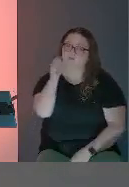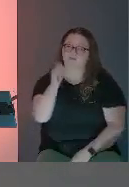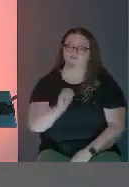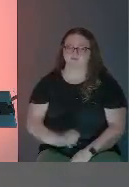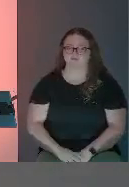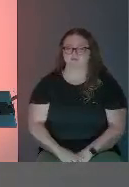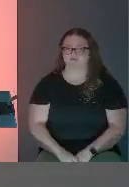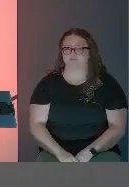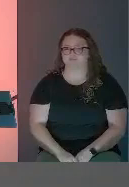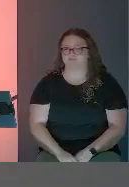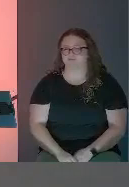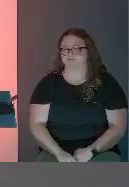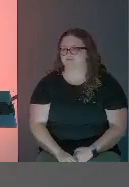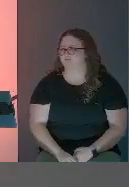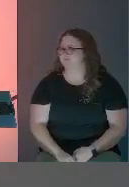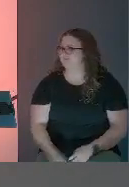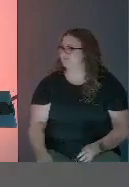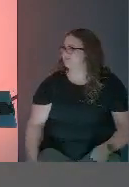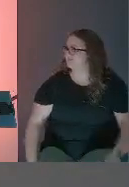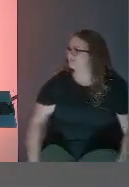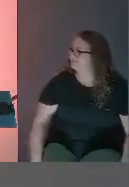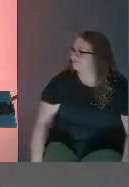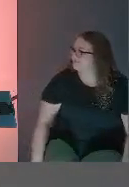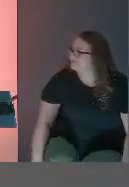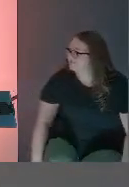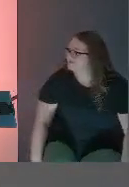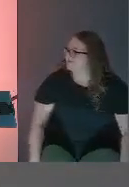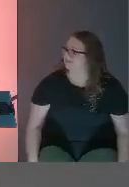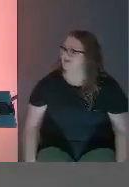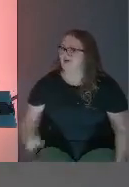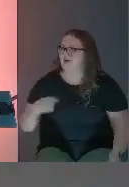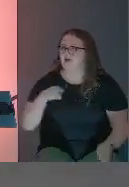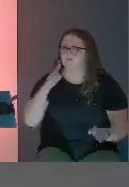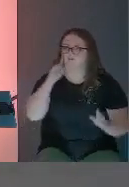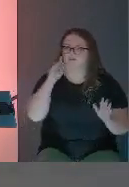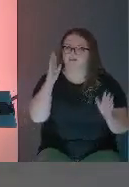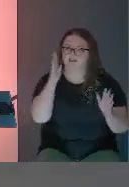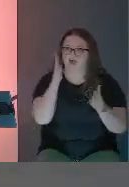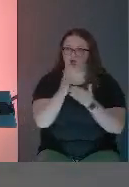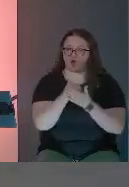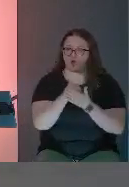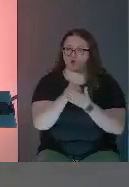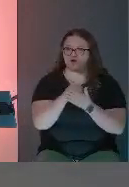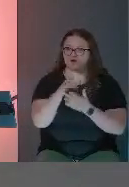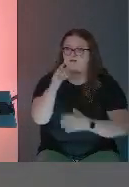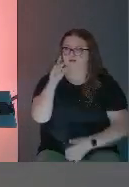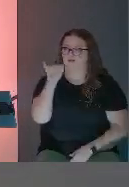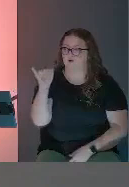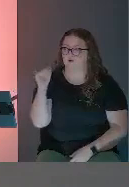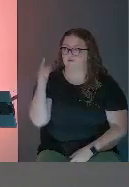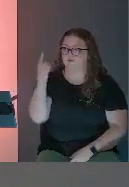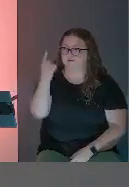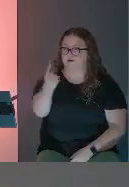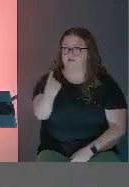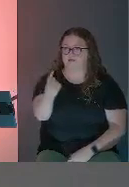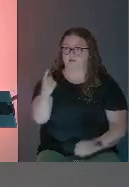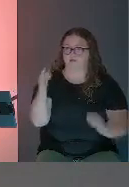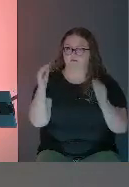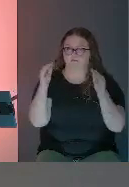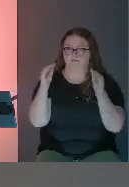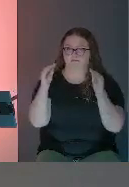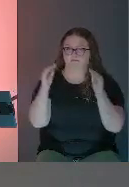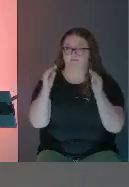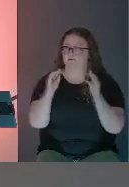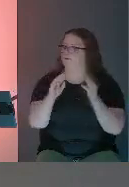mean, I'm freaking out because Larry will tell you, man, he was standing right there, and they were standing right here. It was